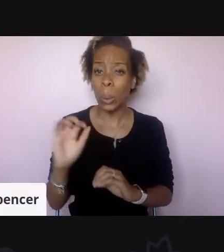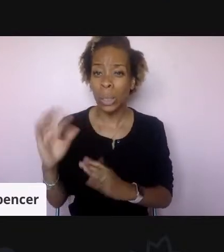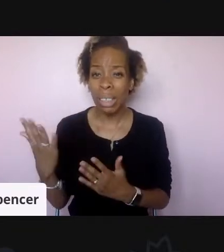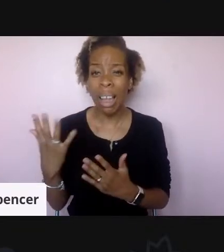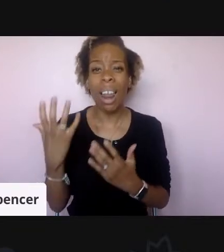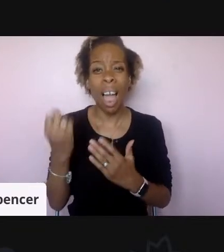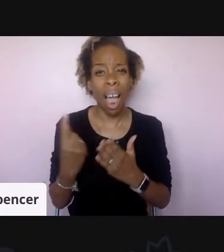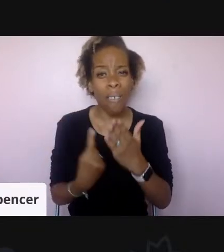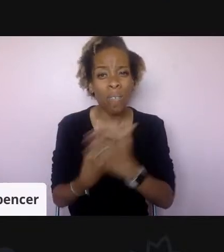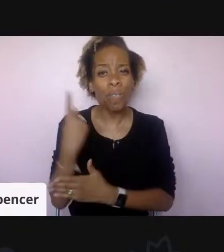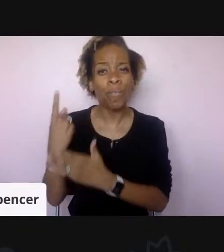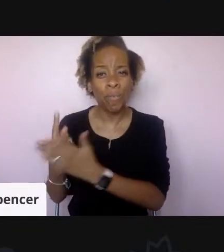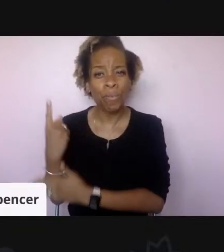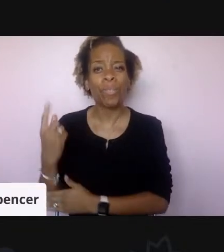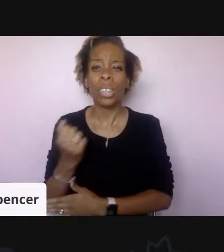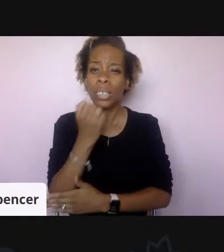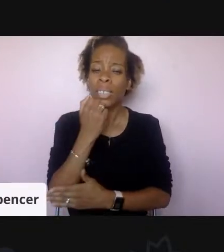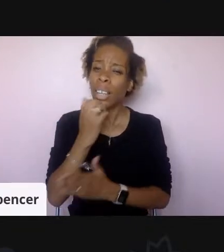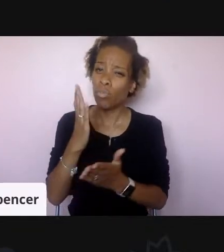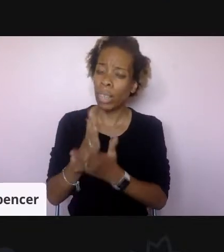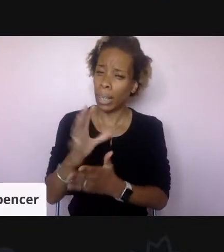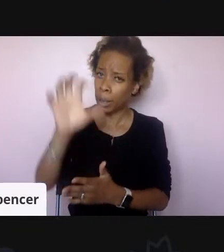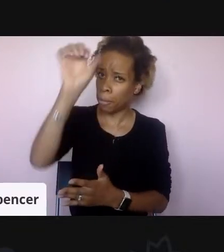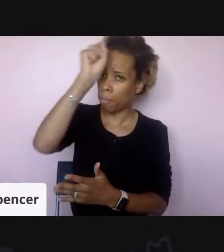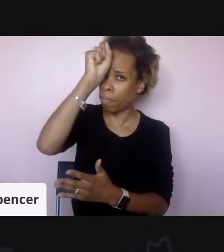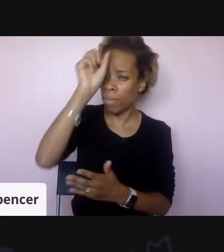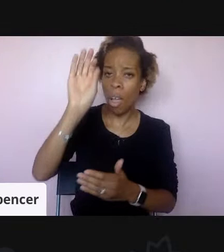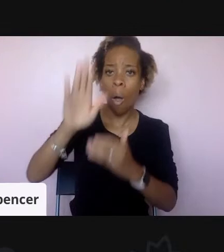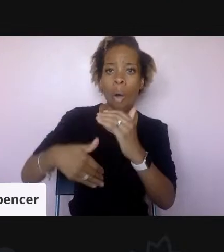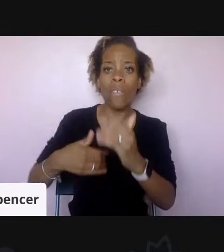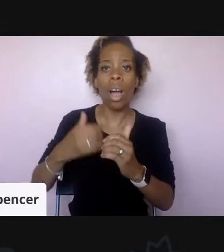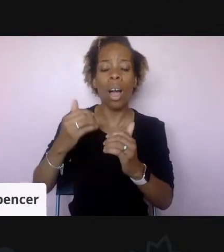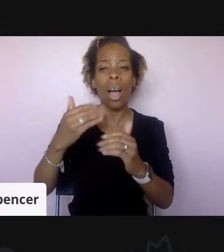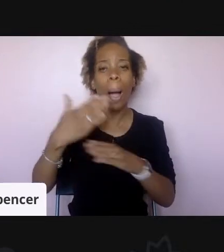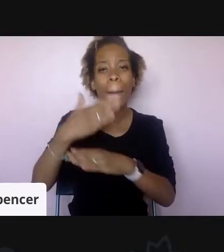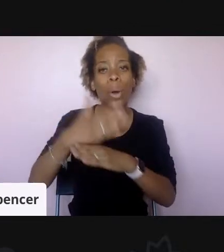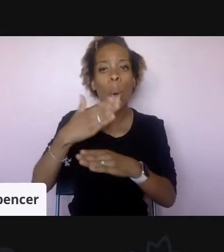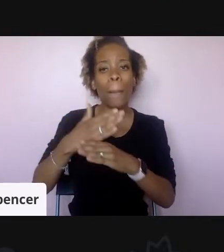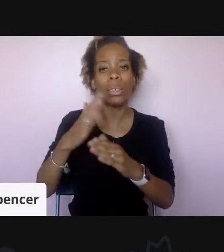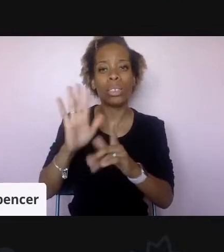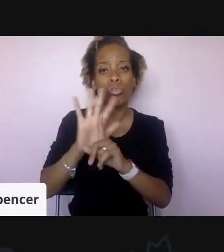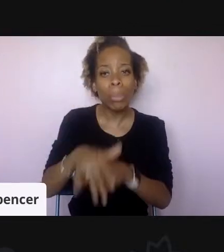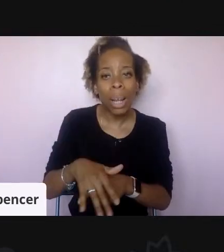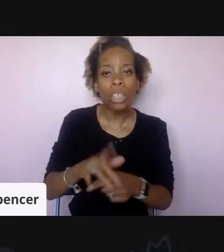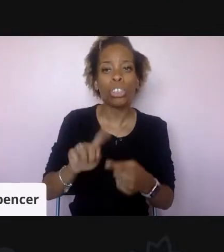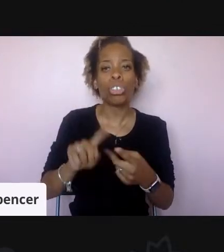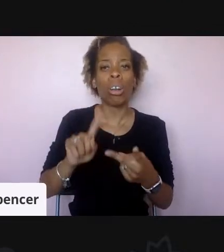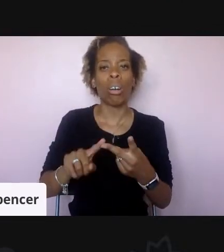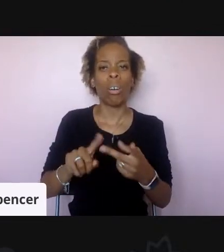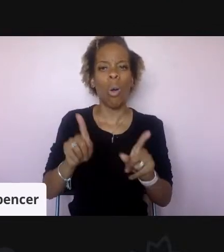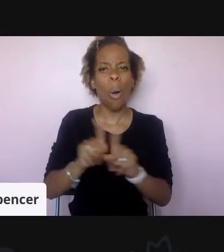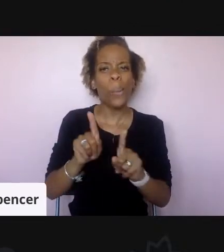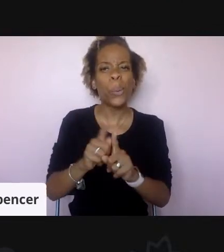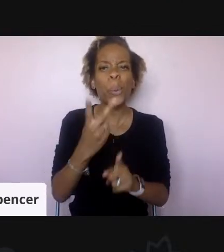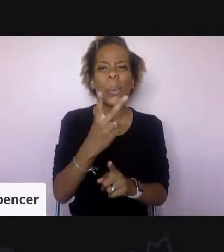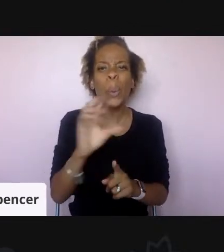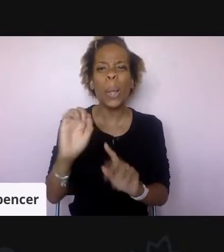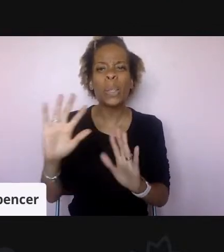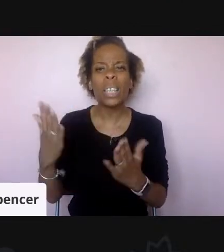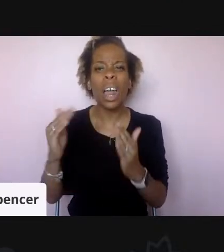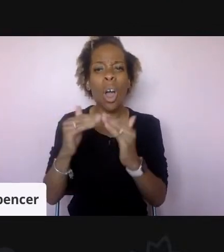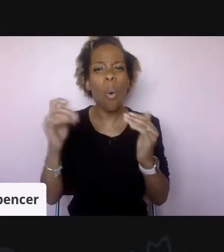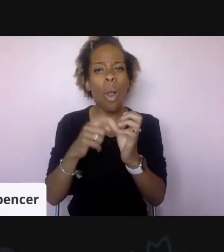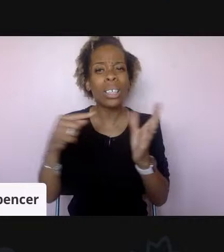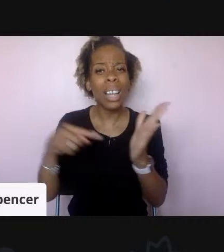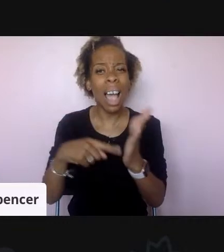employment discrimination, LGBT people, and also the 2010 Equality Act that